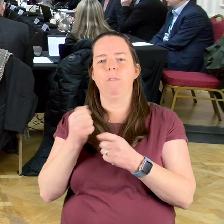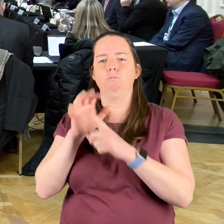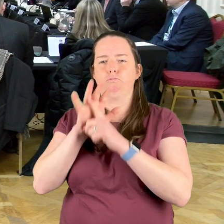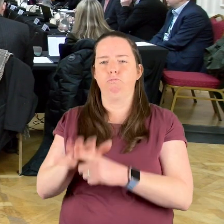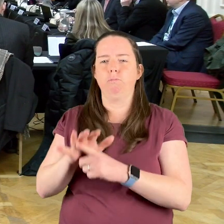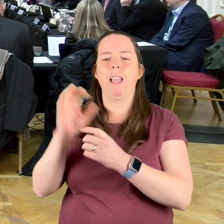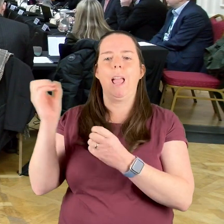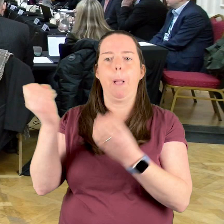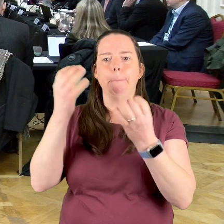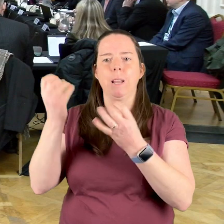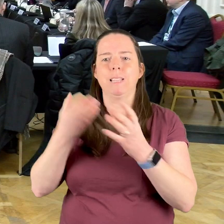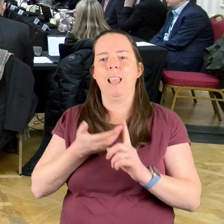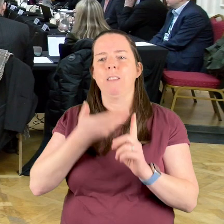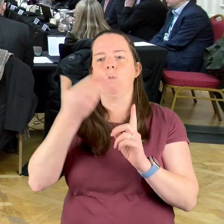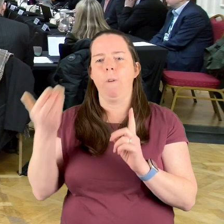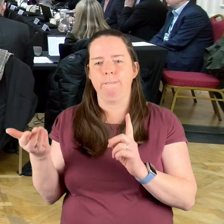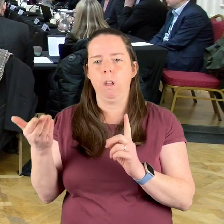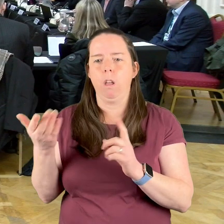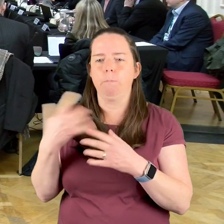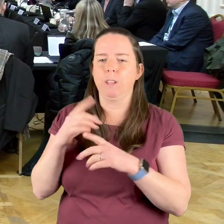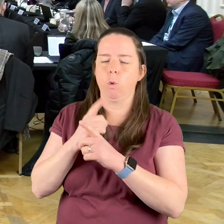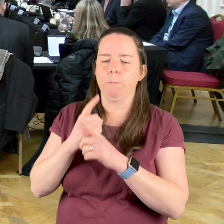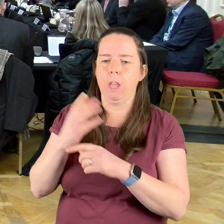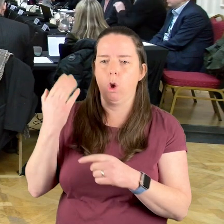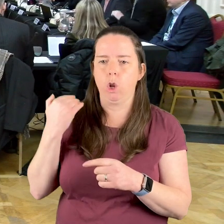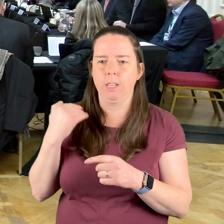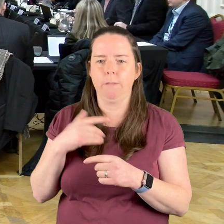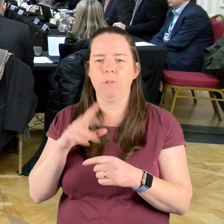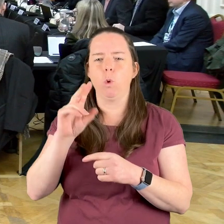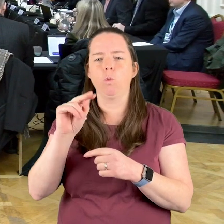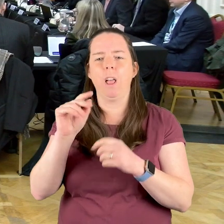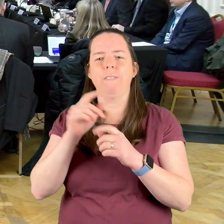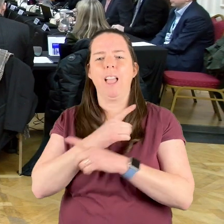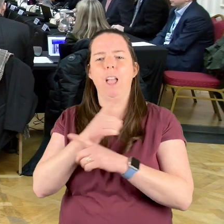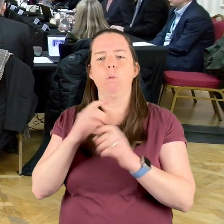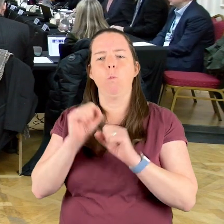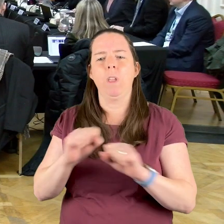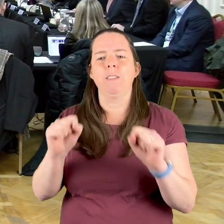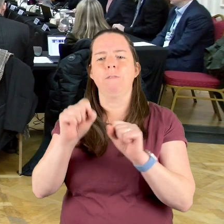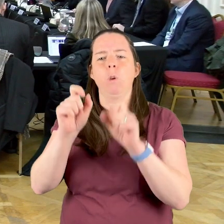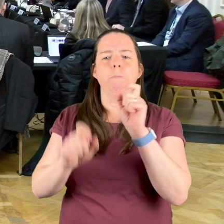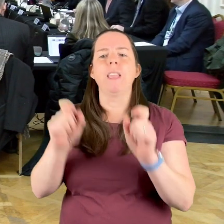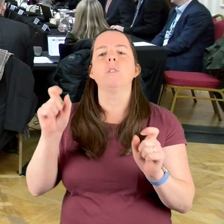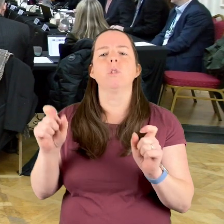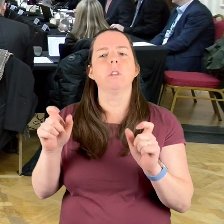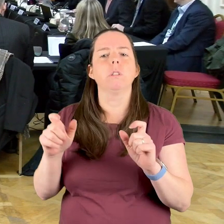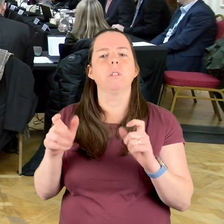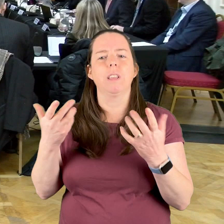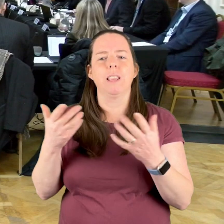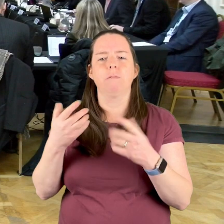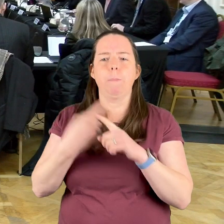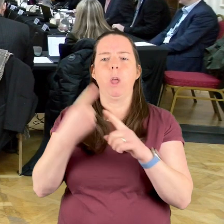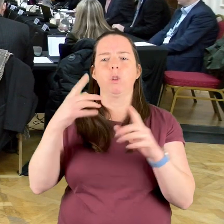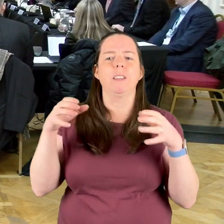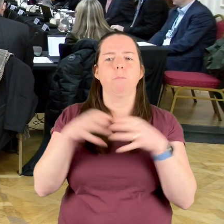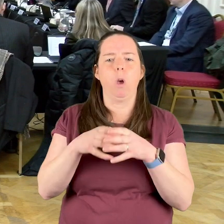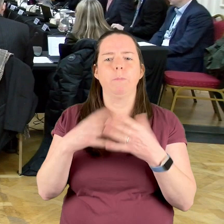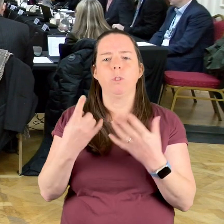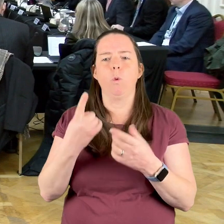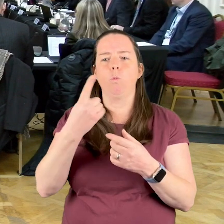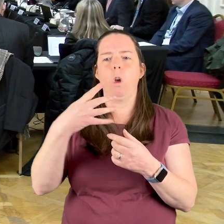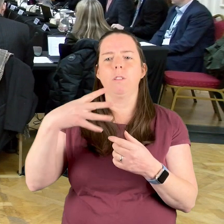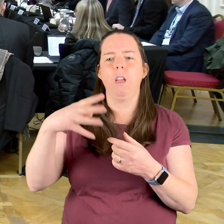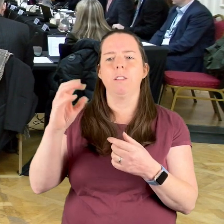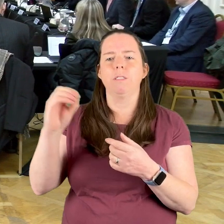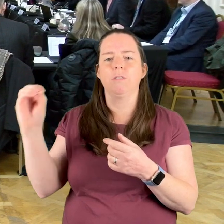ambulance handover that we talked about earlier, but also 12-hour waits for patients in emergency departments, or 1,900 people waited